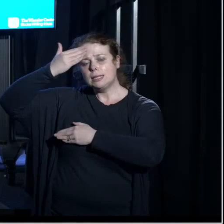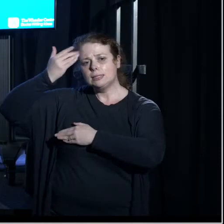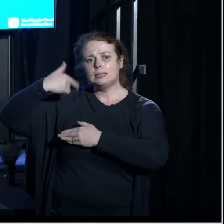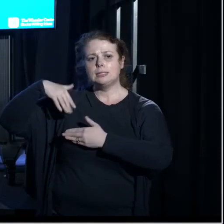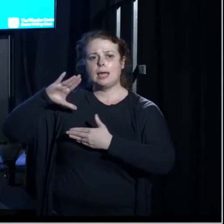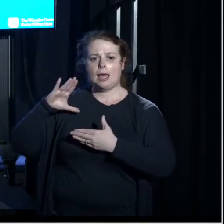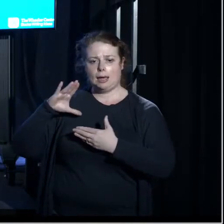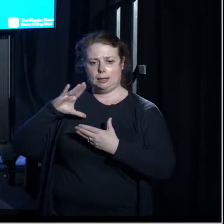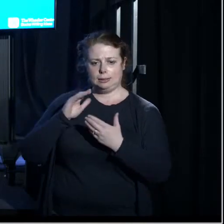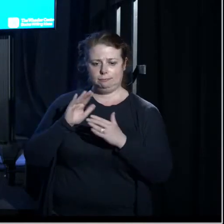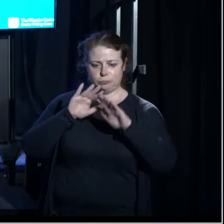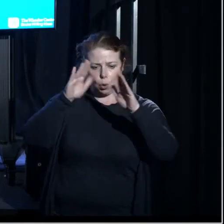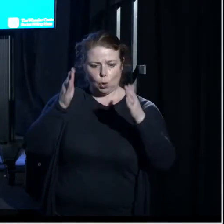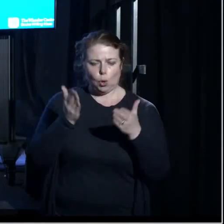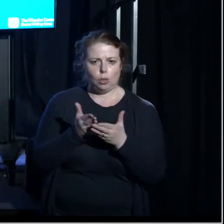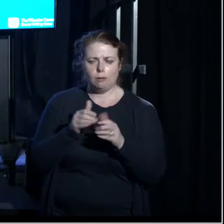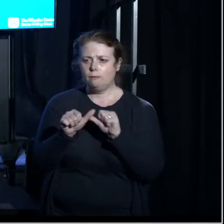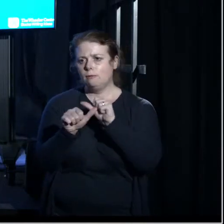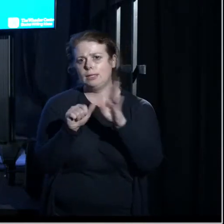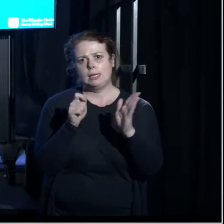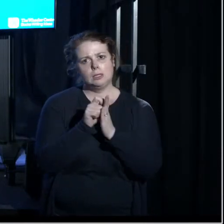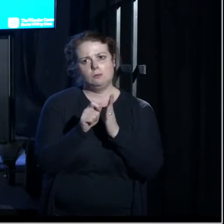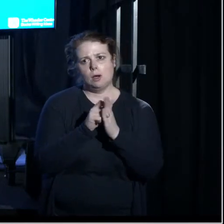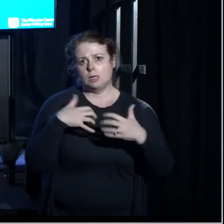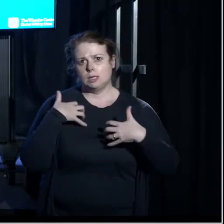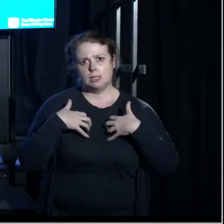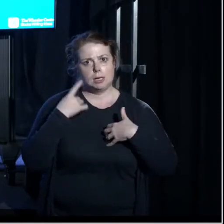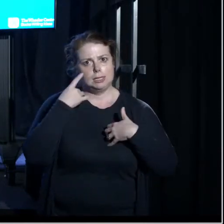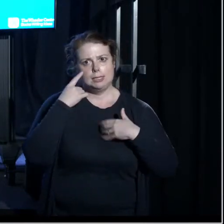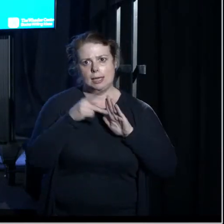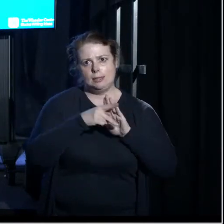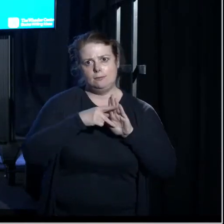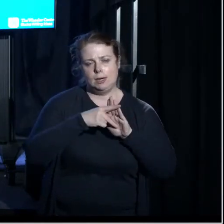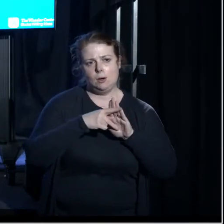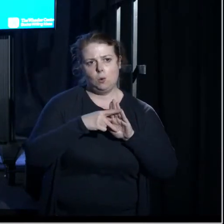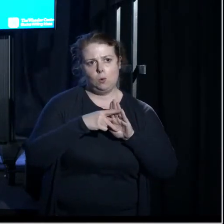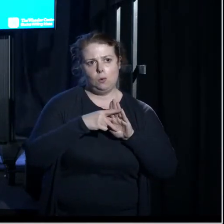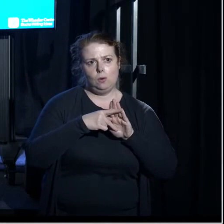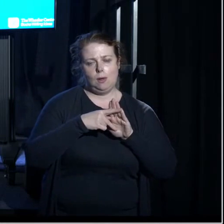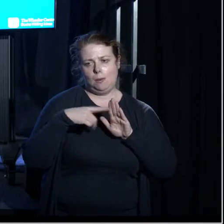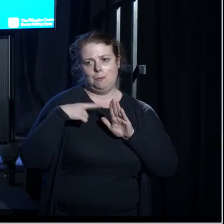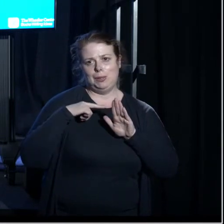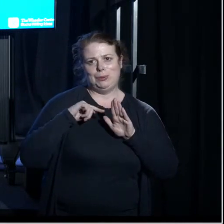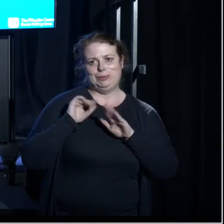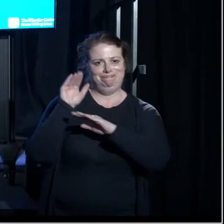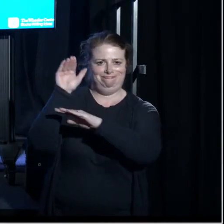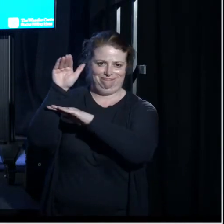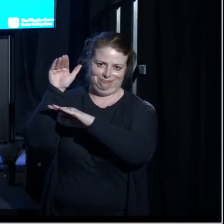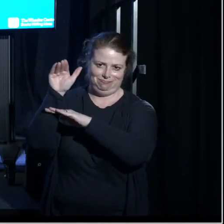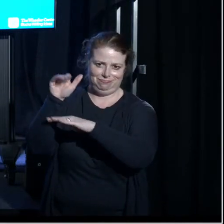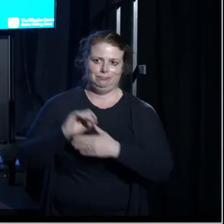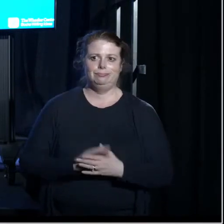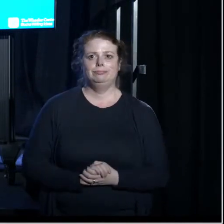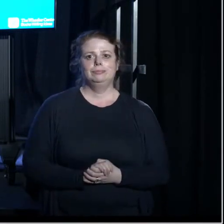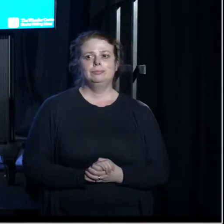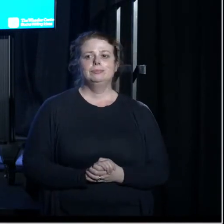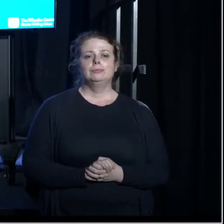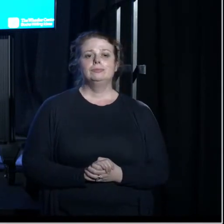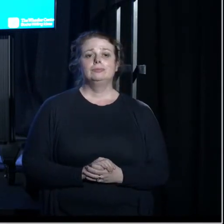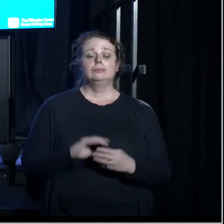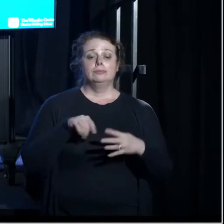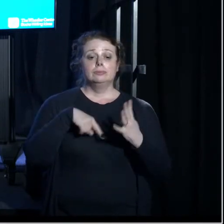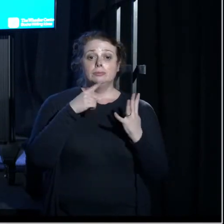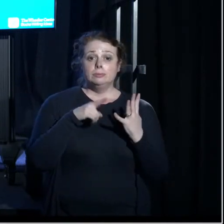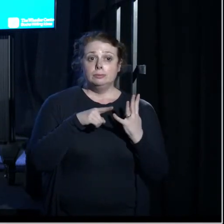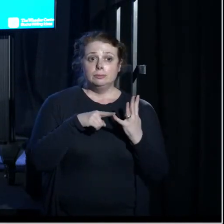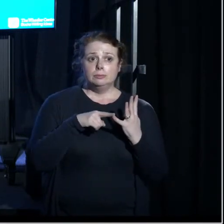writer, and I can't wait for you to see his video tonight as he joins us from far away across the seas. After Simón, you'll